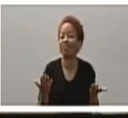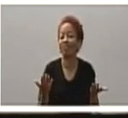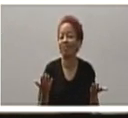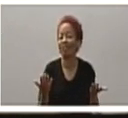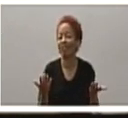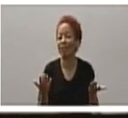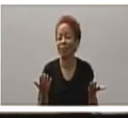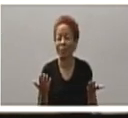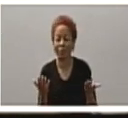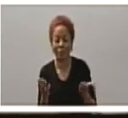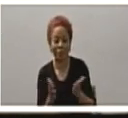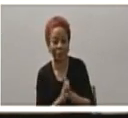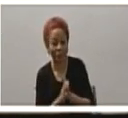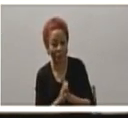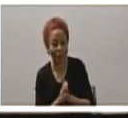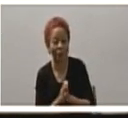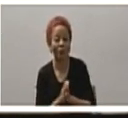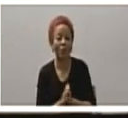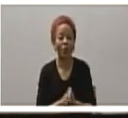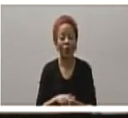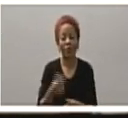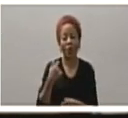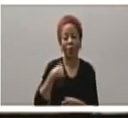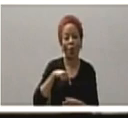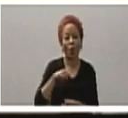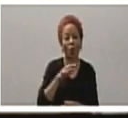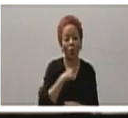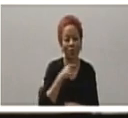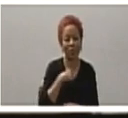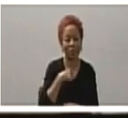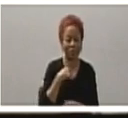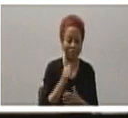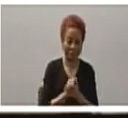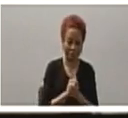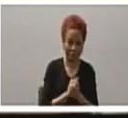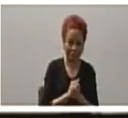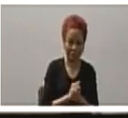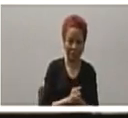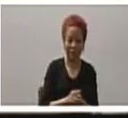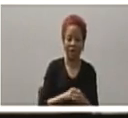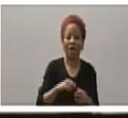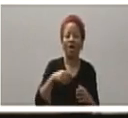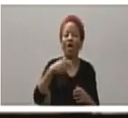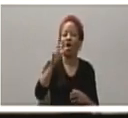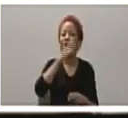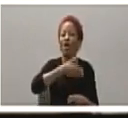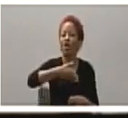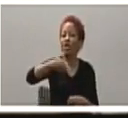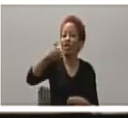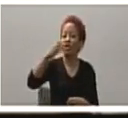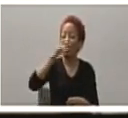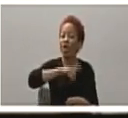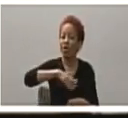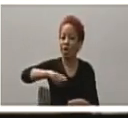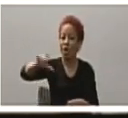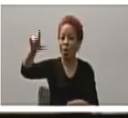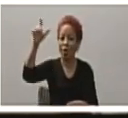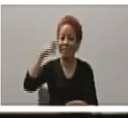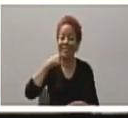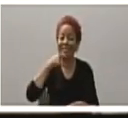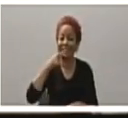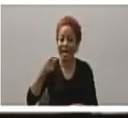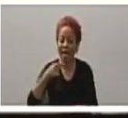the branches is quite significant. I am the vine, you are the branches. Cut off from